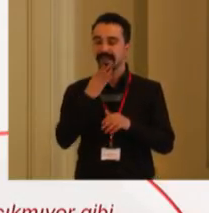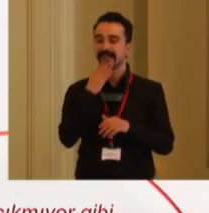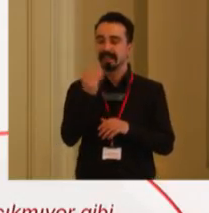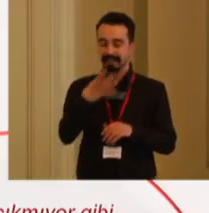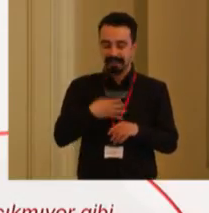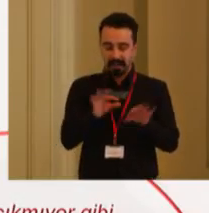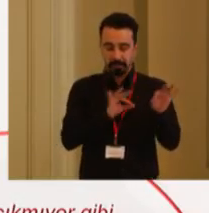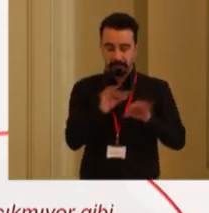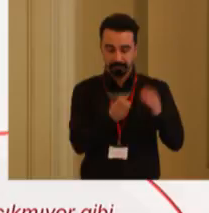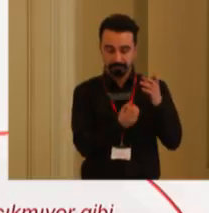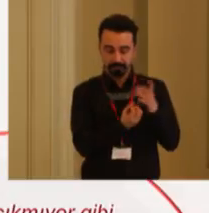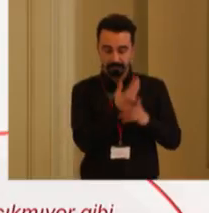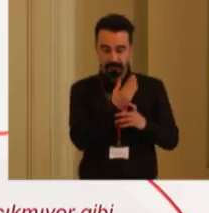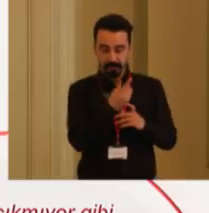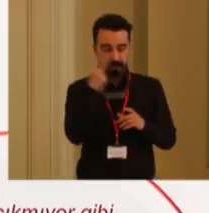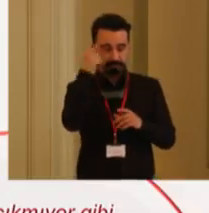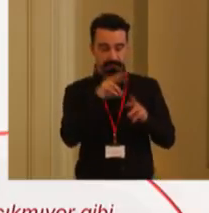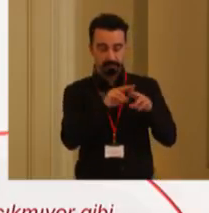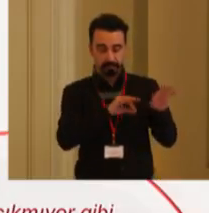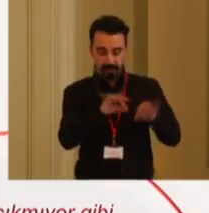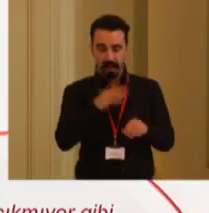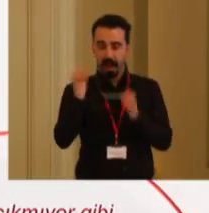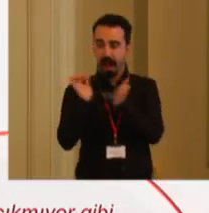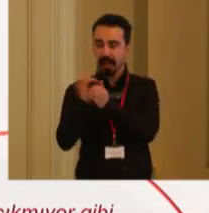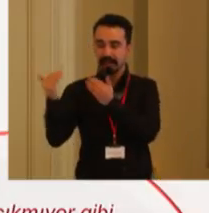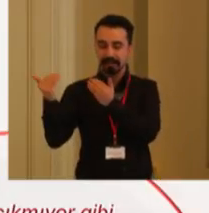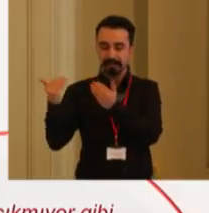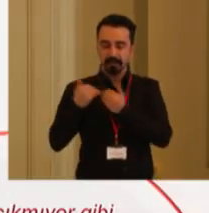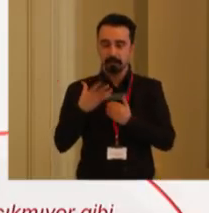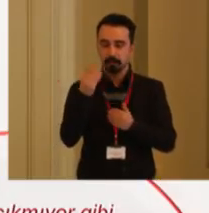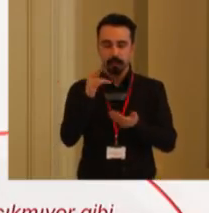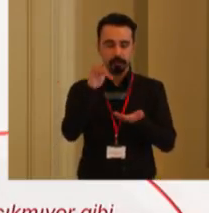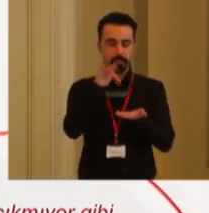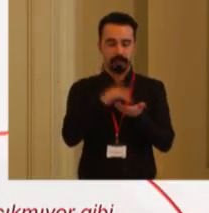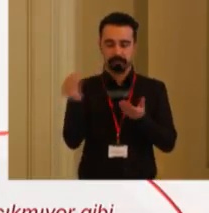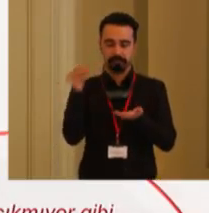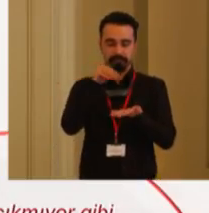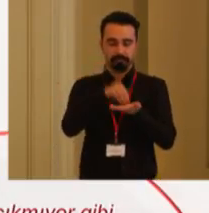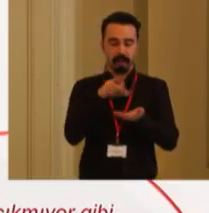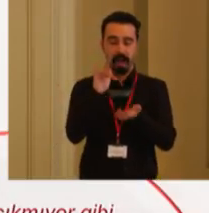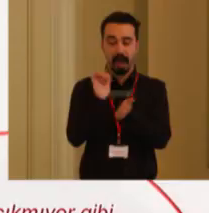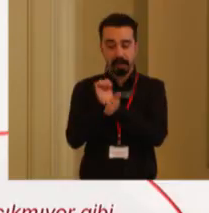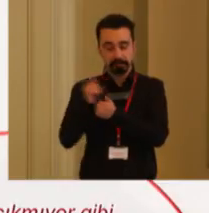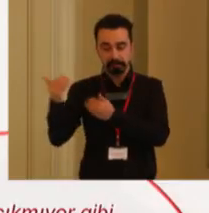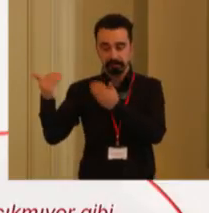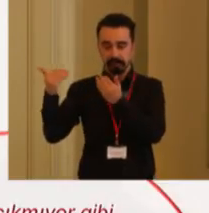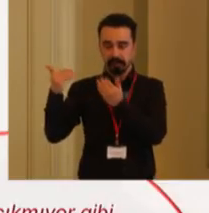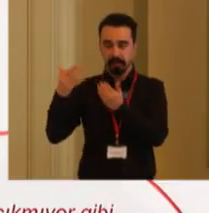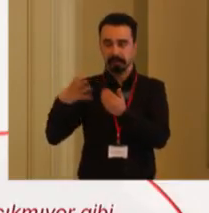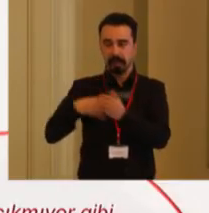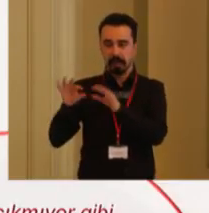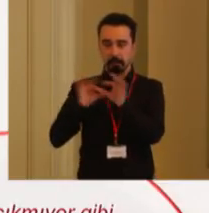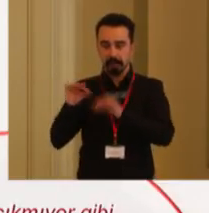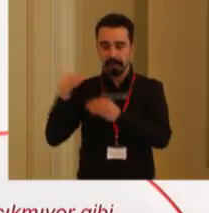purpose, to sort of disconnect them emotionally. But while sort of planning for the future, they believe that family support